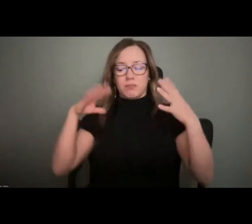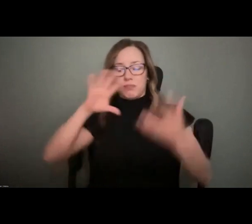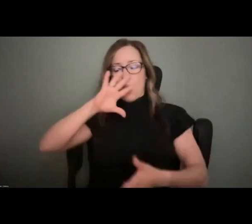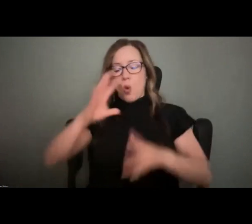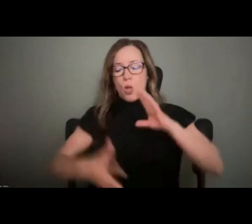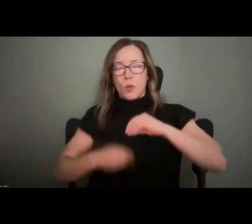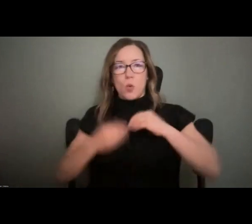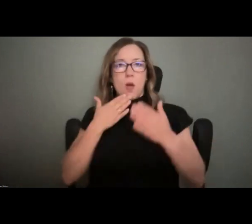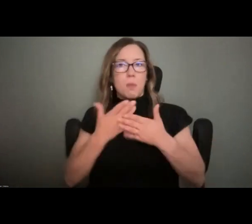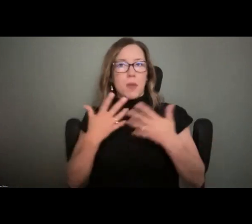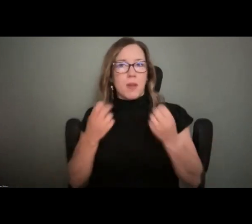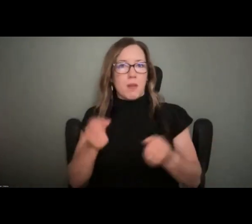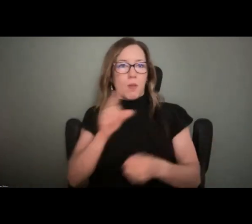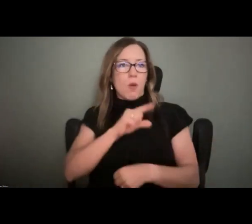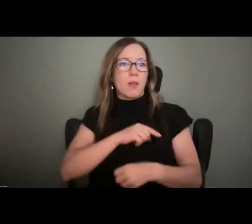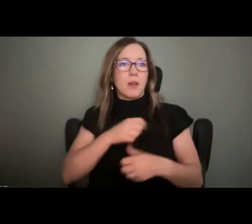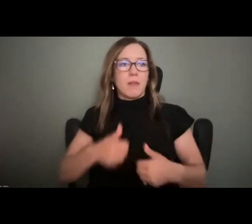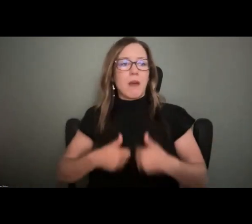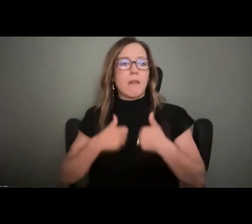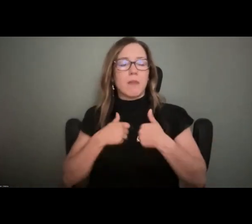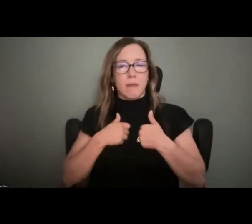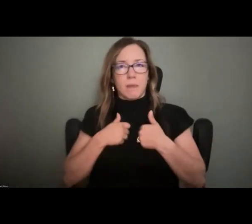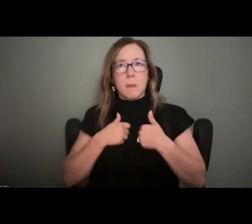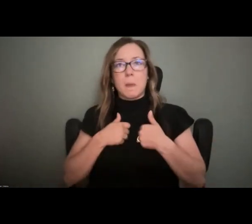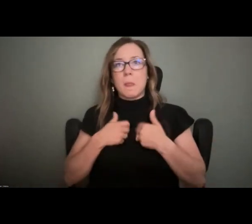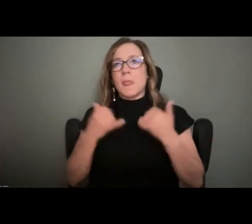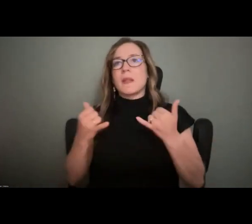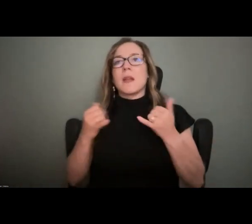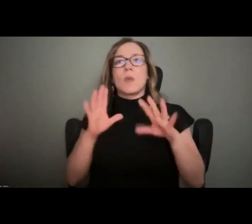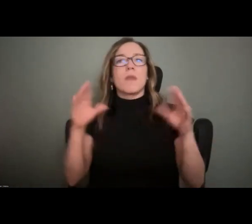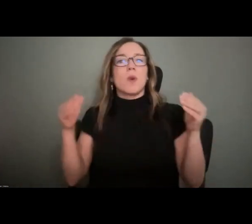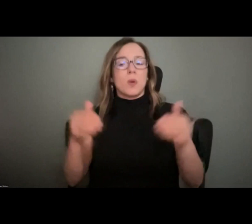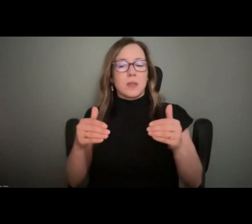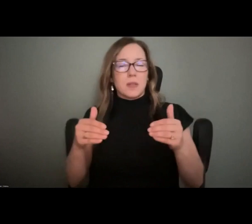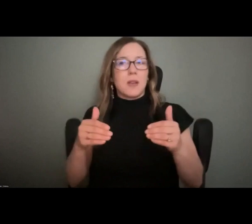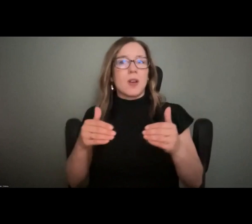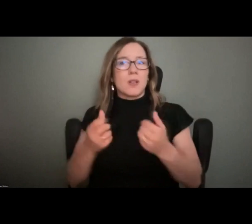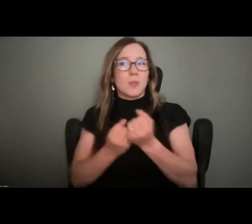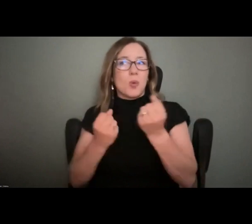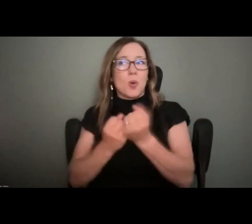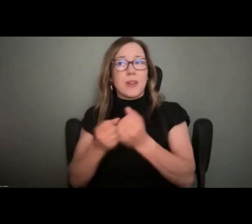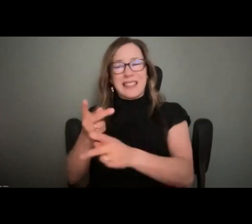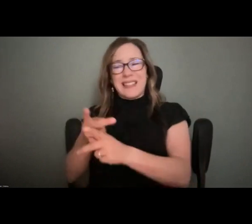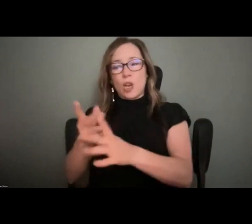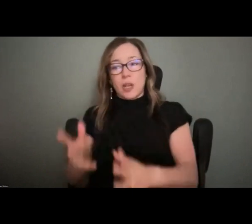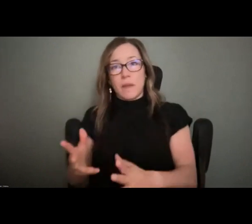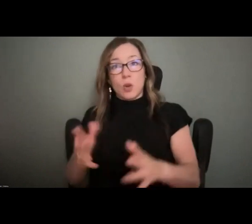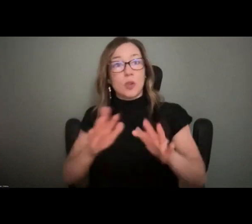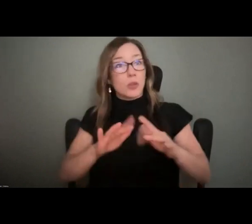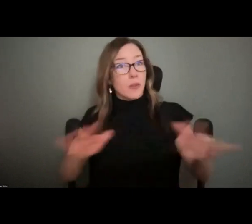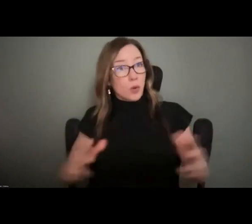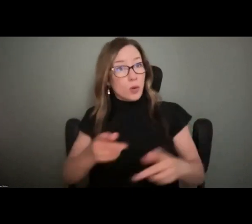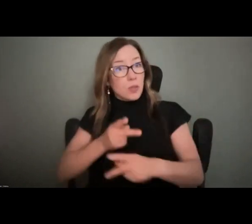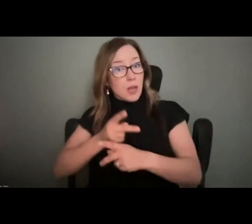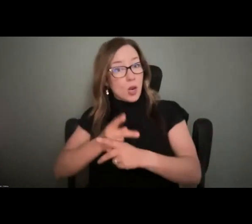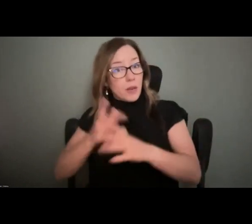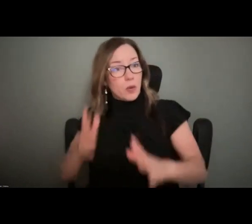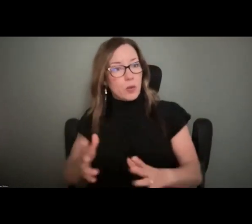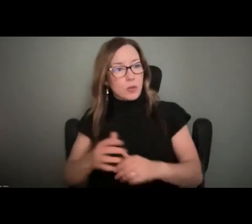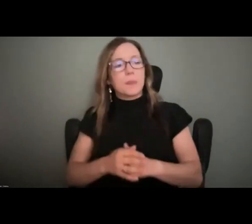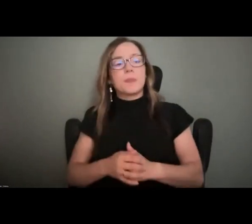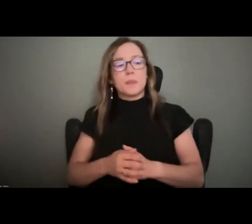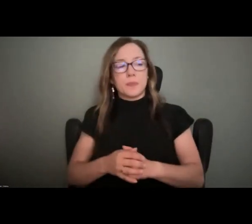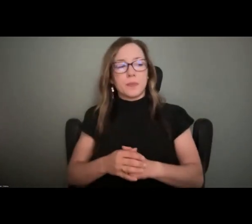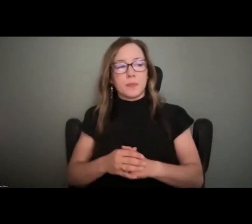life. Today, we will focus on supporting family caregivers, including diverse family caregivers, and